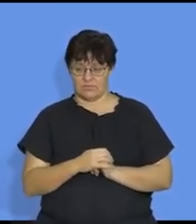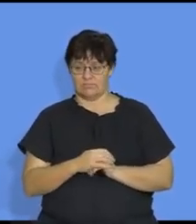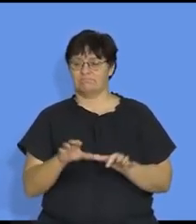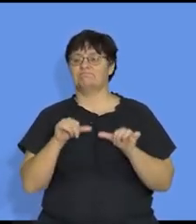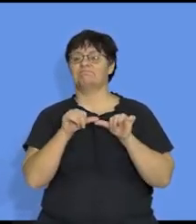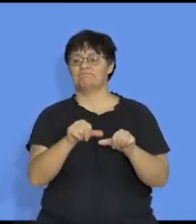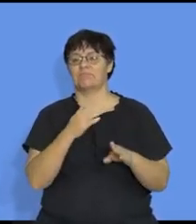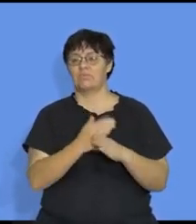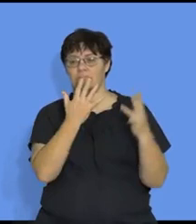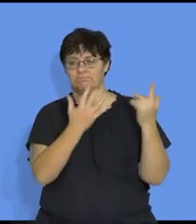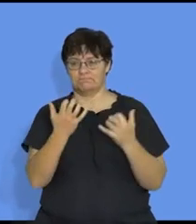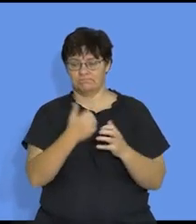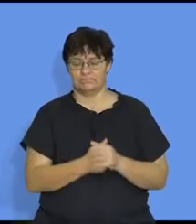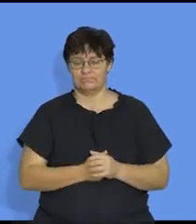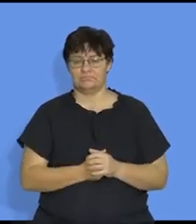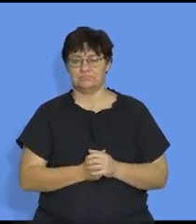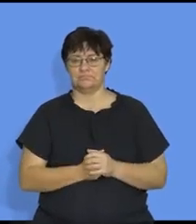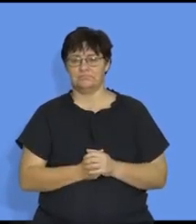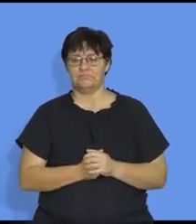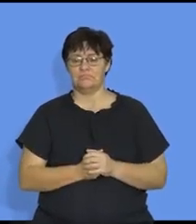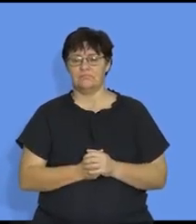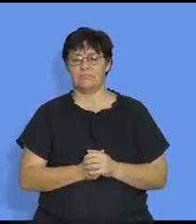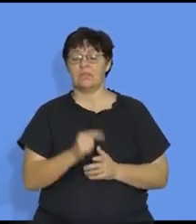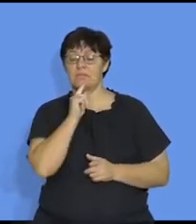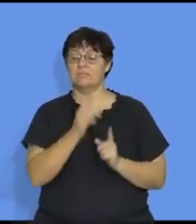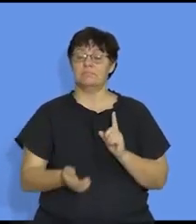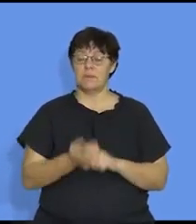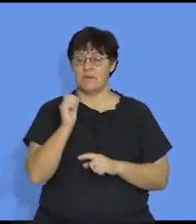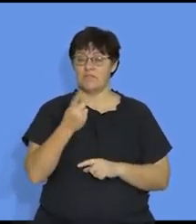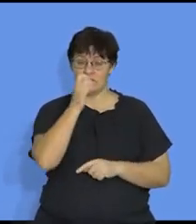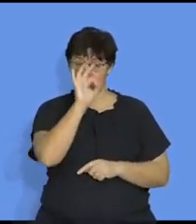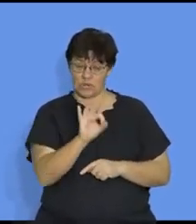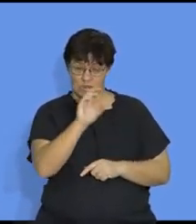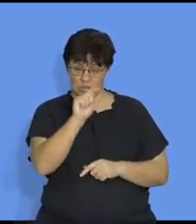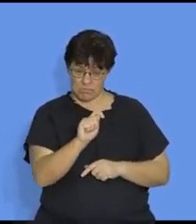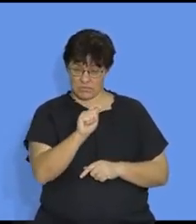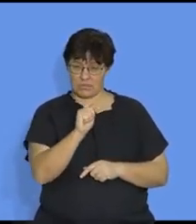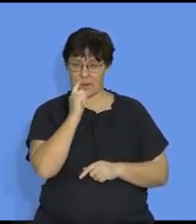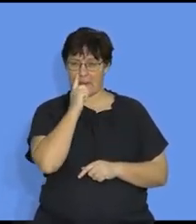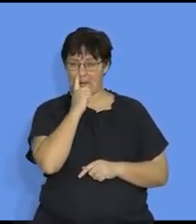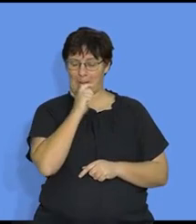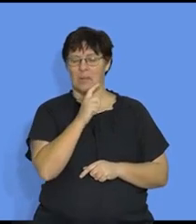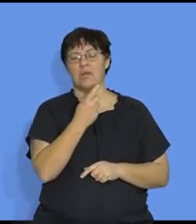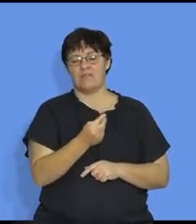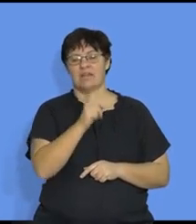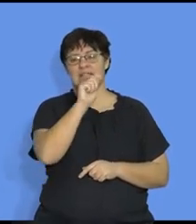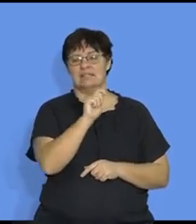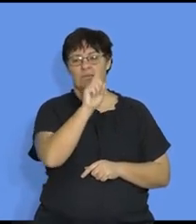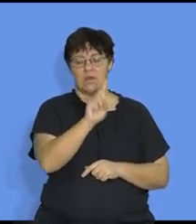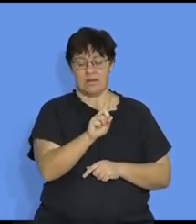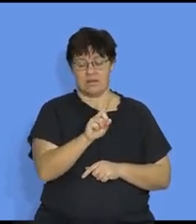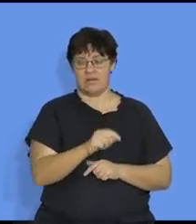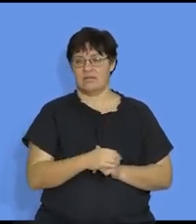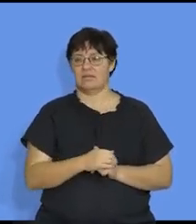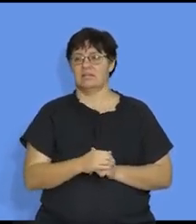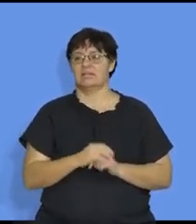with our working out. If we're going to determine the first 3 terms of this sequence, T1 will be equal